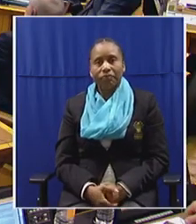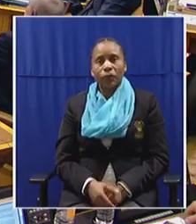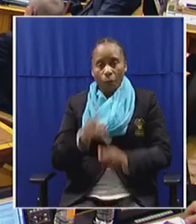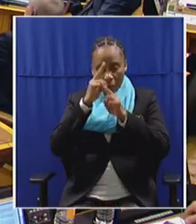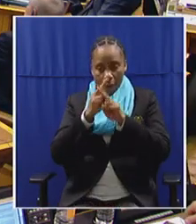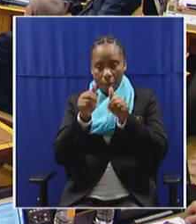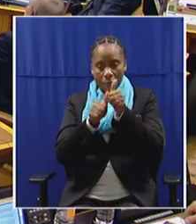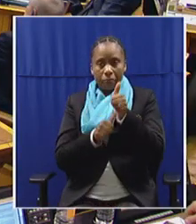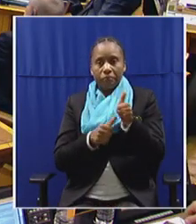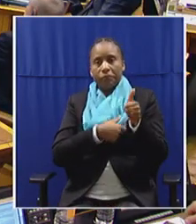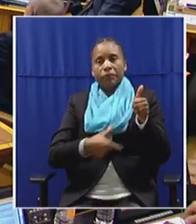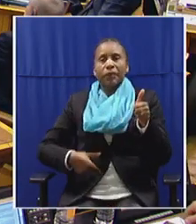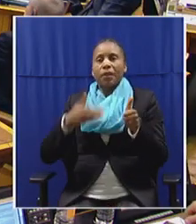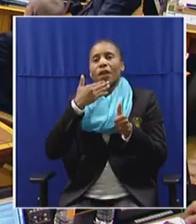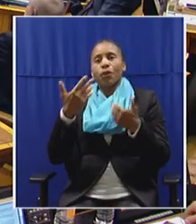Thank you, Honourable Member.